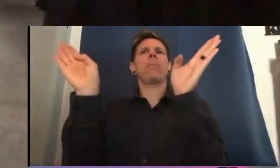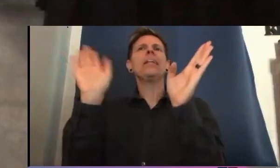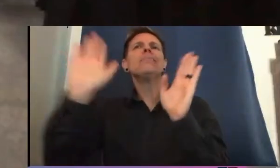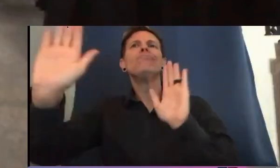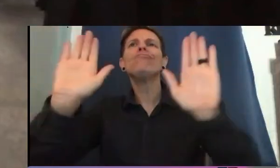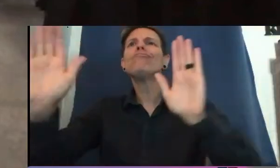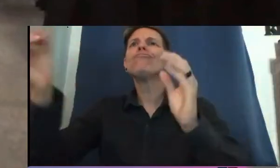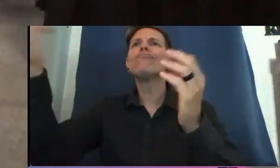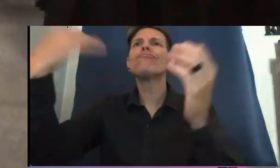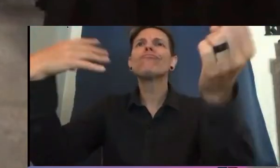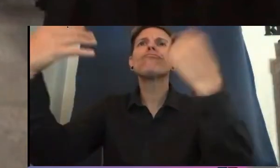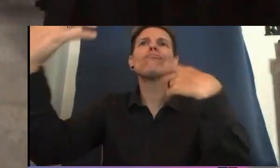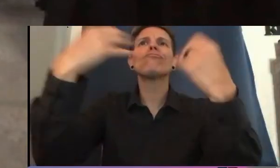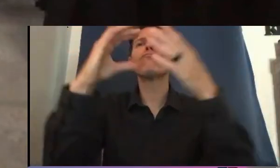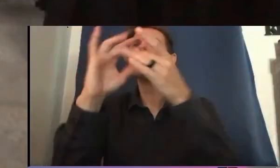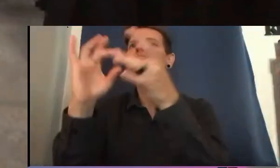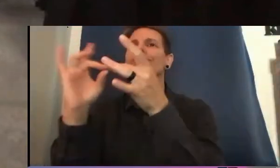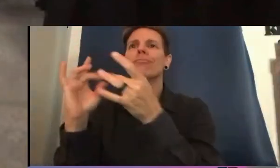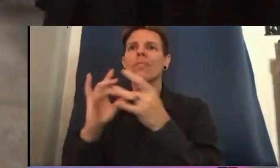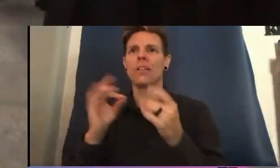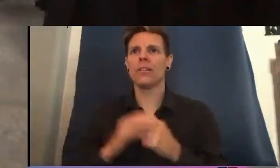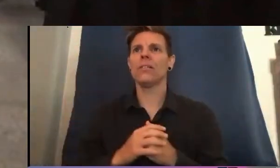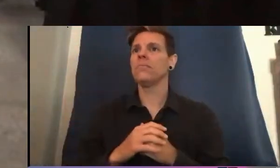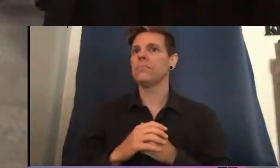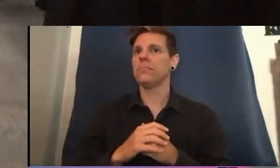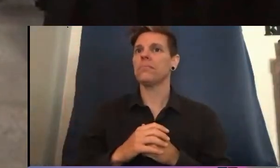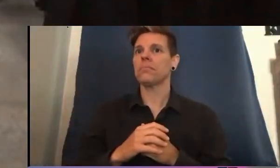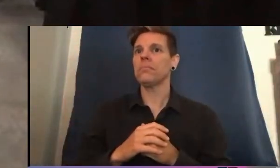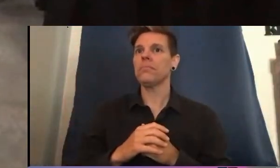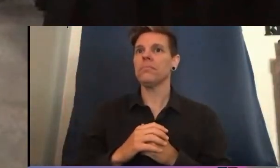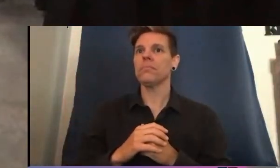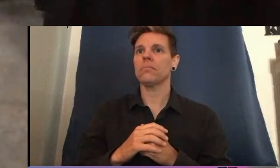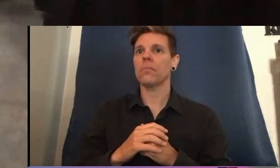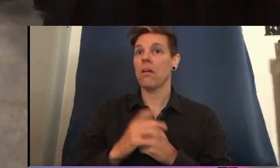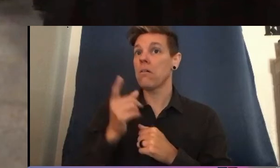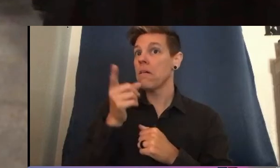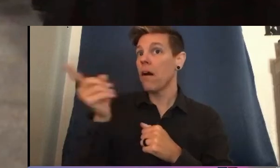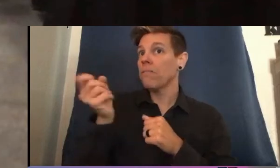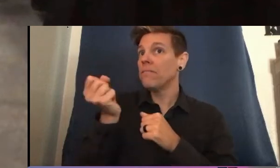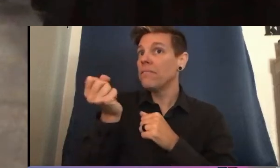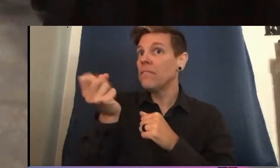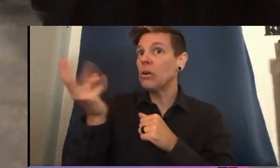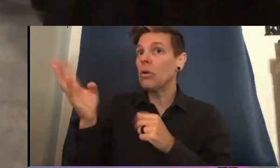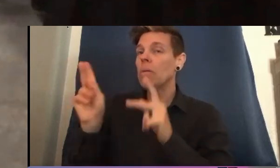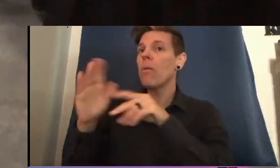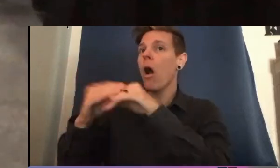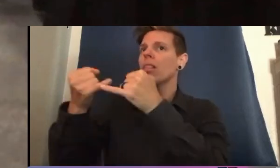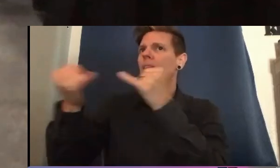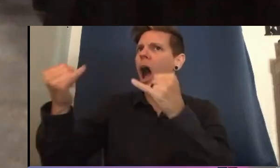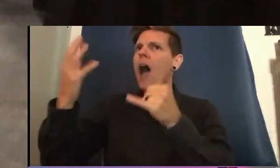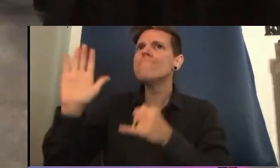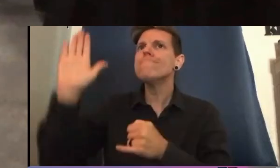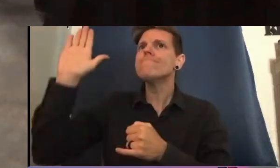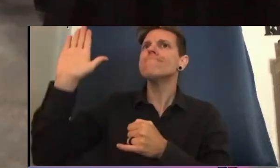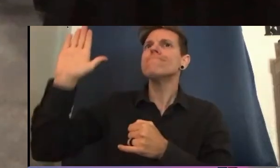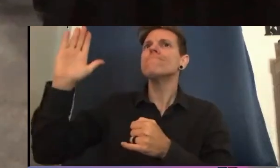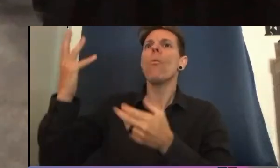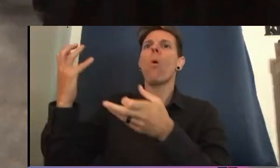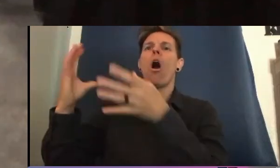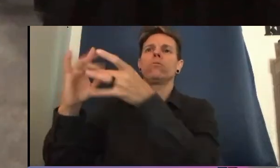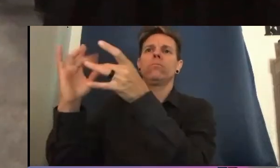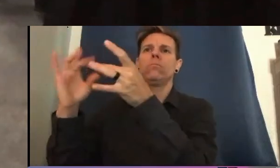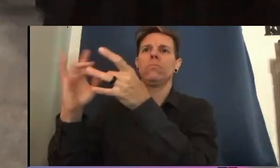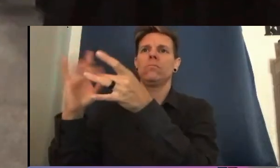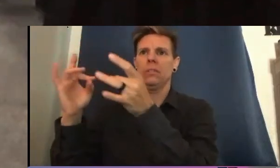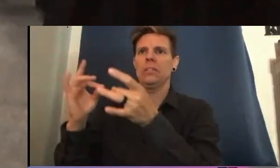we do have a number of people on teams who would like to make comments. So let me kind of shape the discussion just